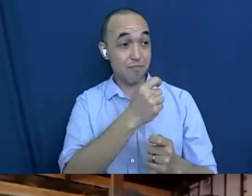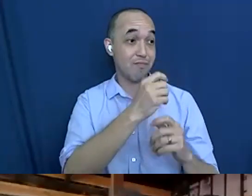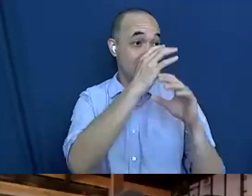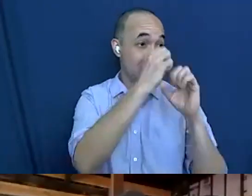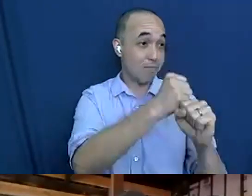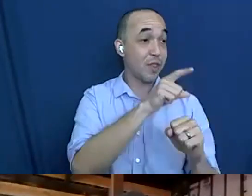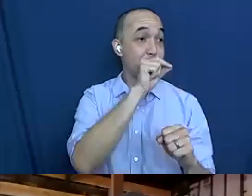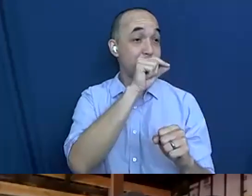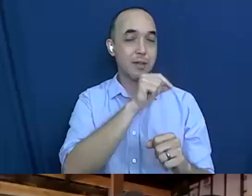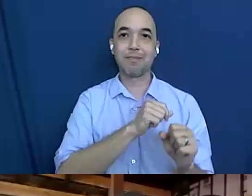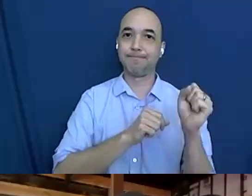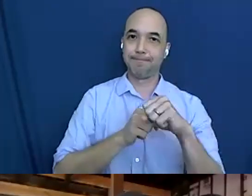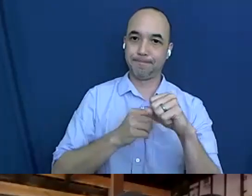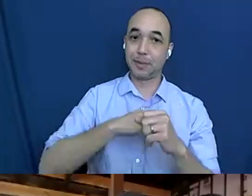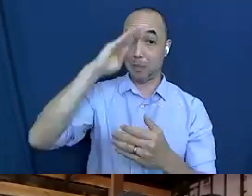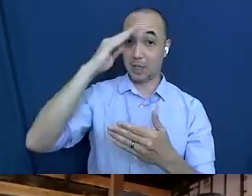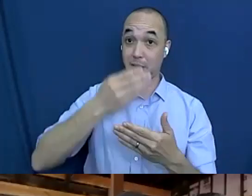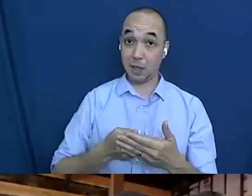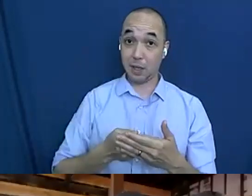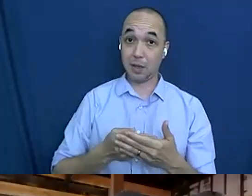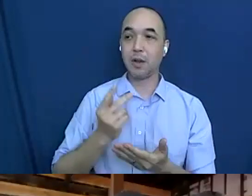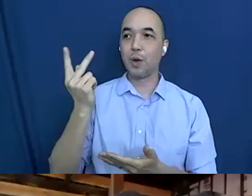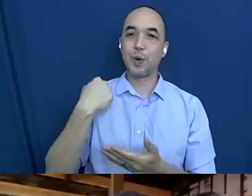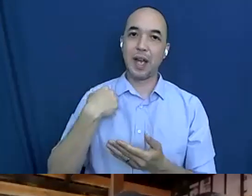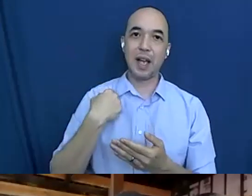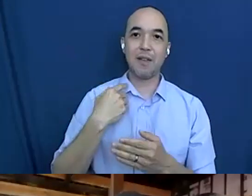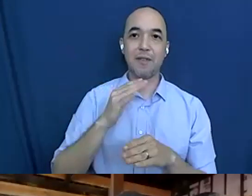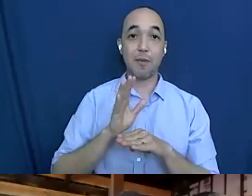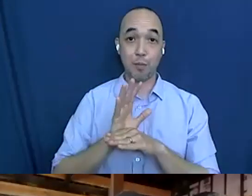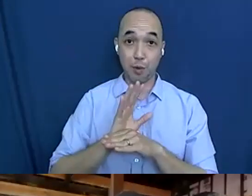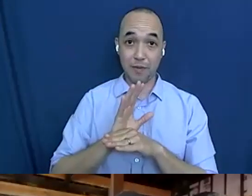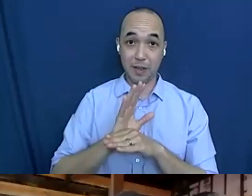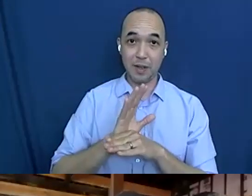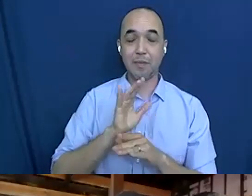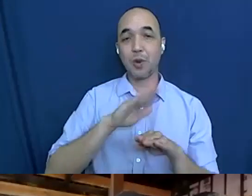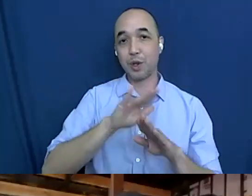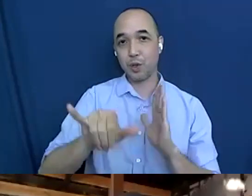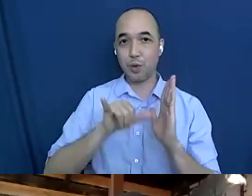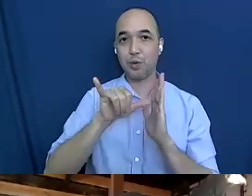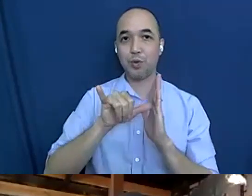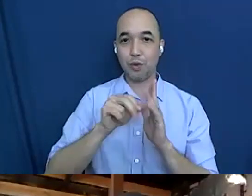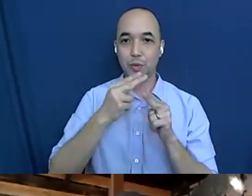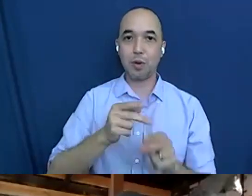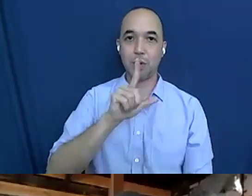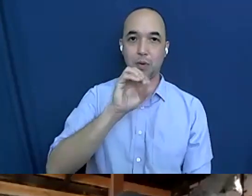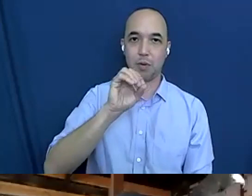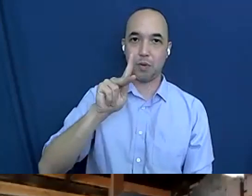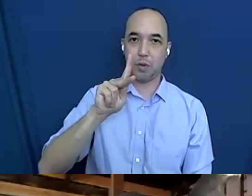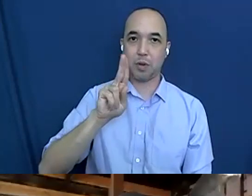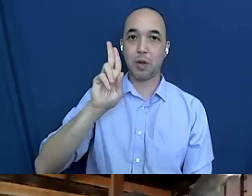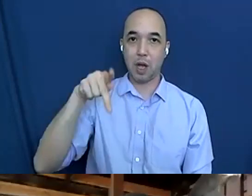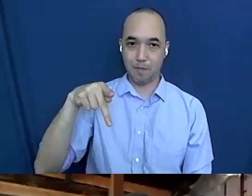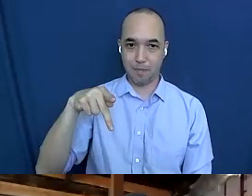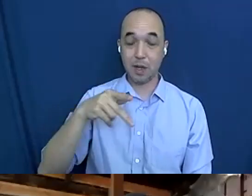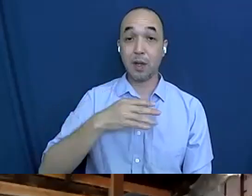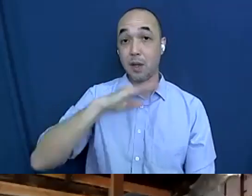Oh, yes. Actually, my son, we have a documentary out on YouTube. It's called Look Up. And my son, he's a DC firefighter, and